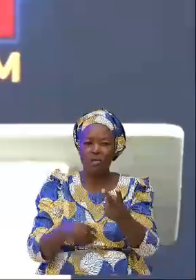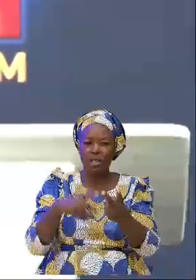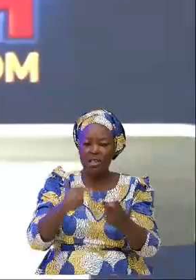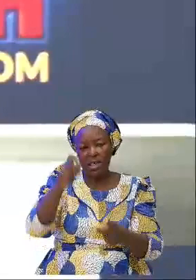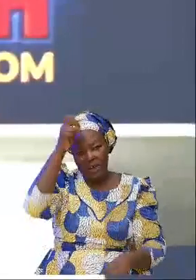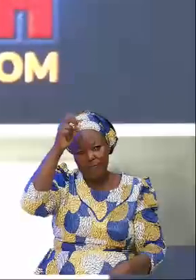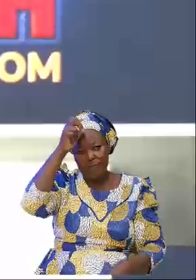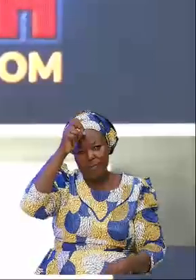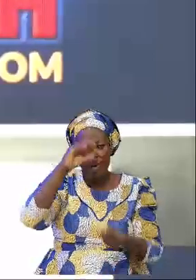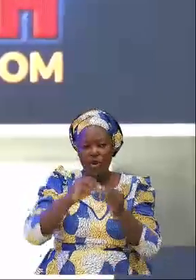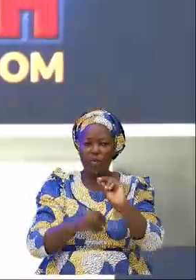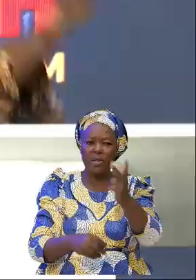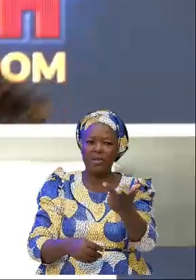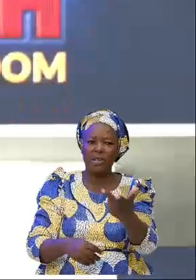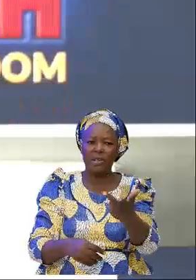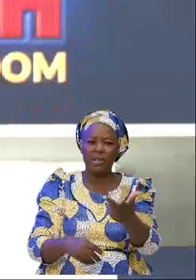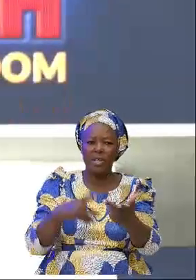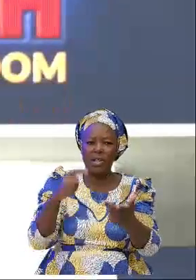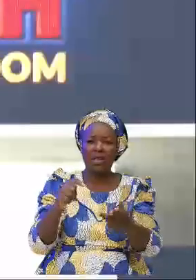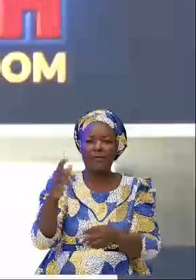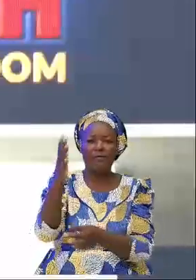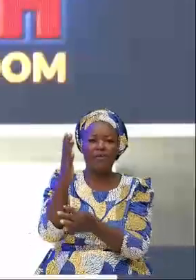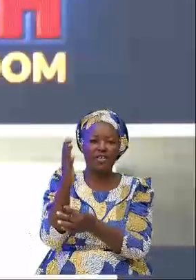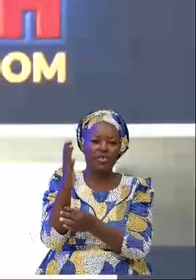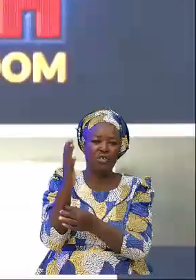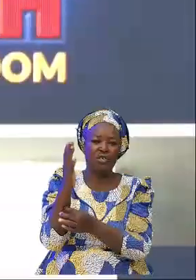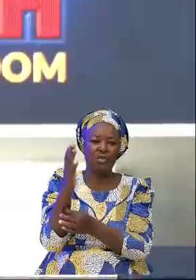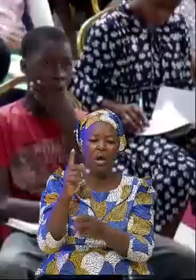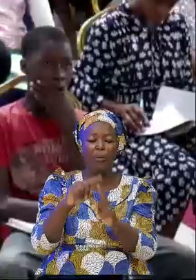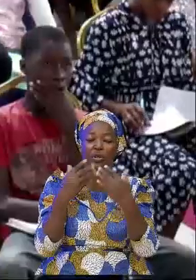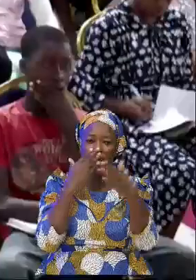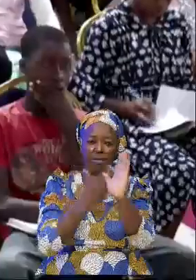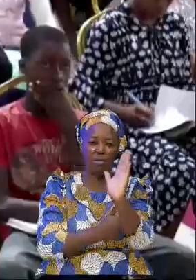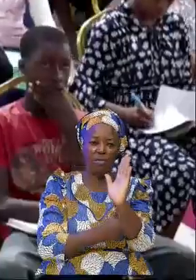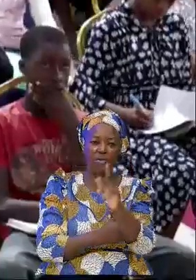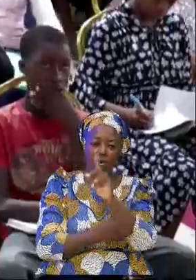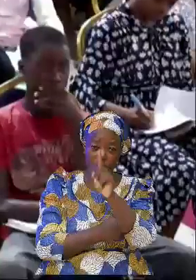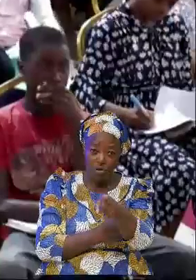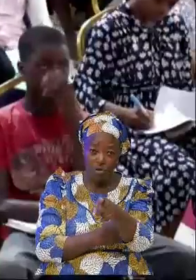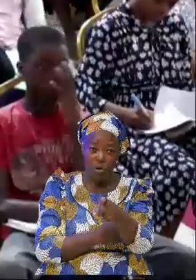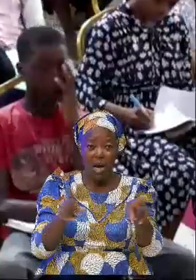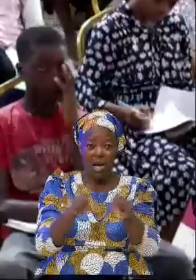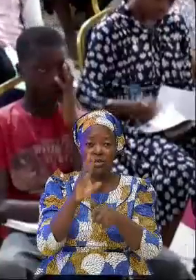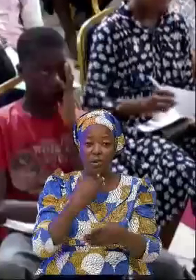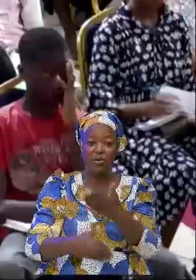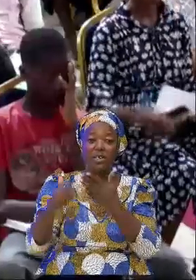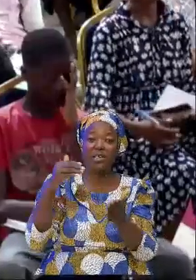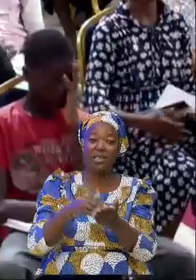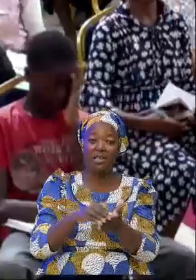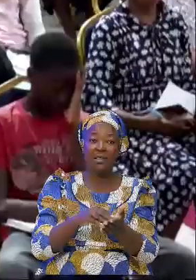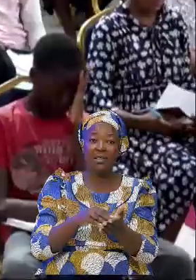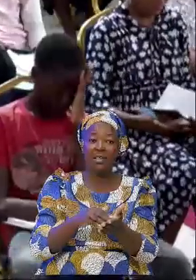the world. Number two, the devil. Number three, the flesh. But thank